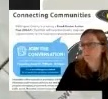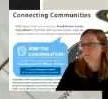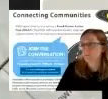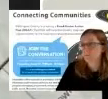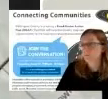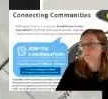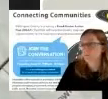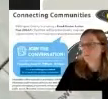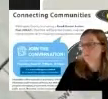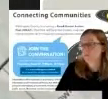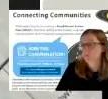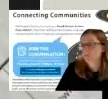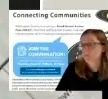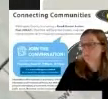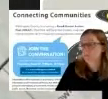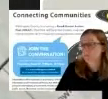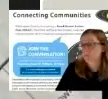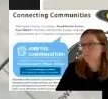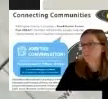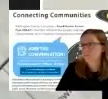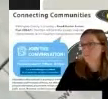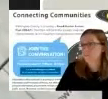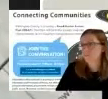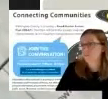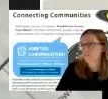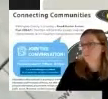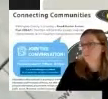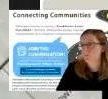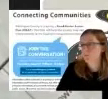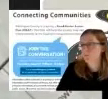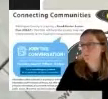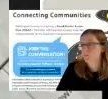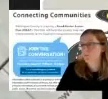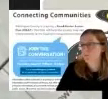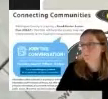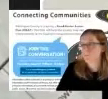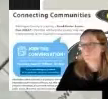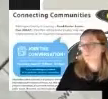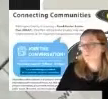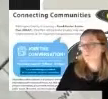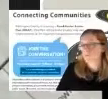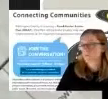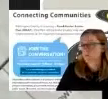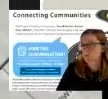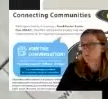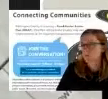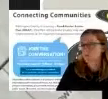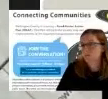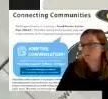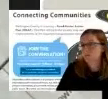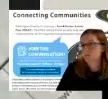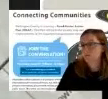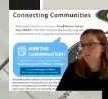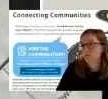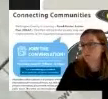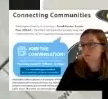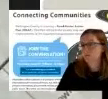Wellington Master Plan recently looked at some of the issues associated with truck traffic.